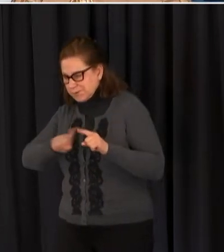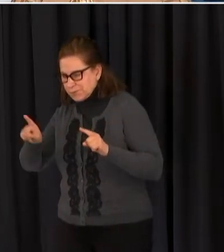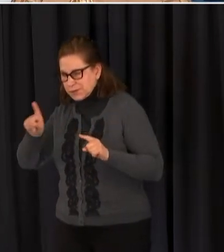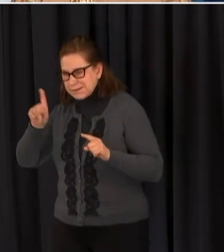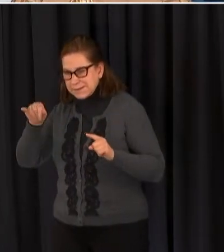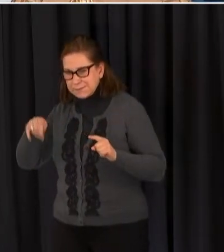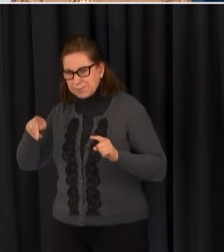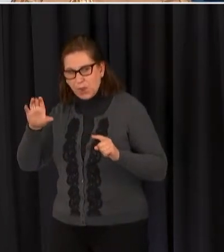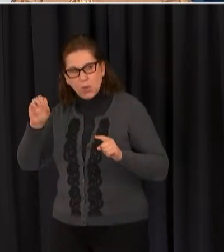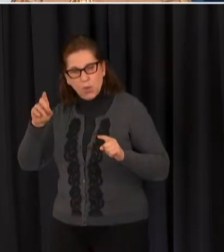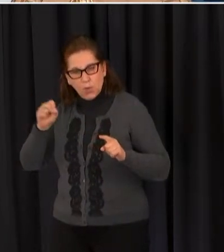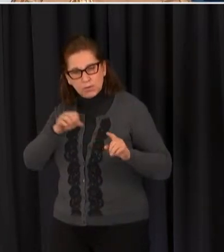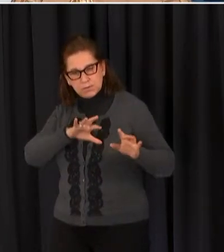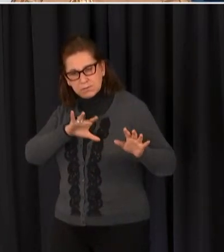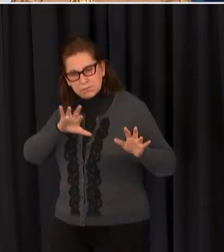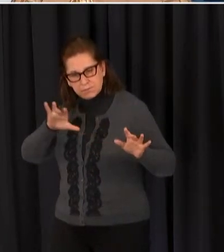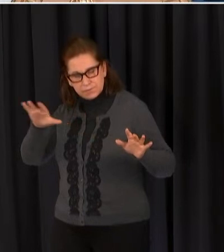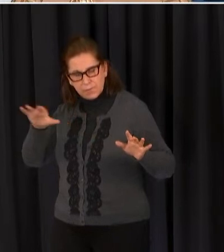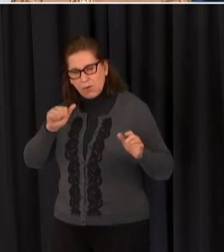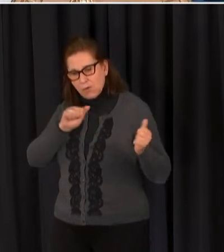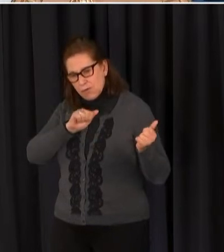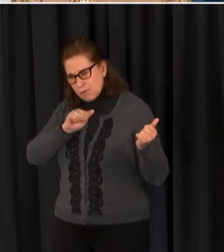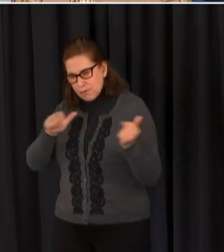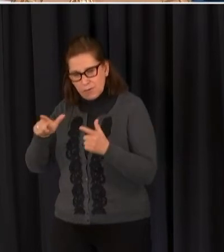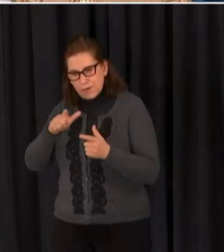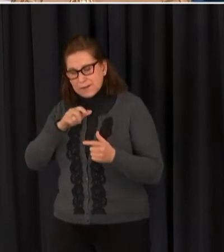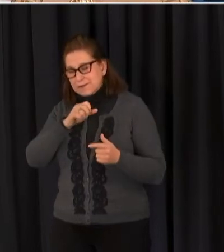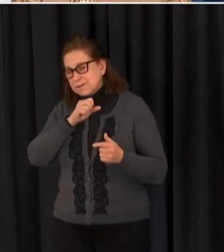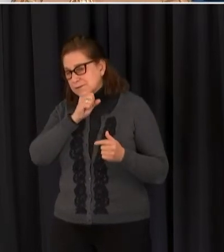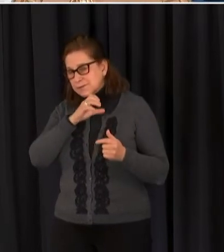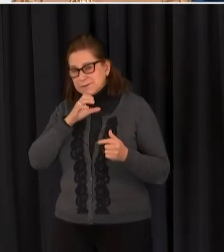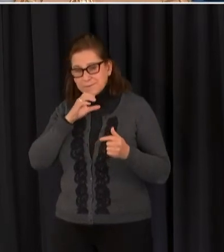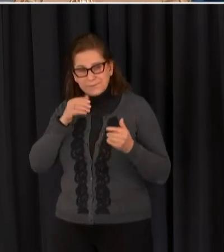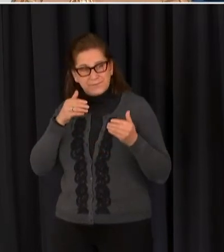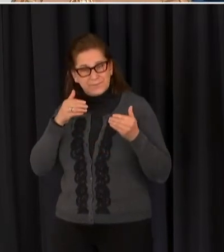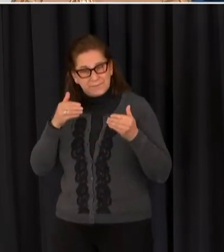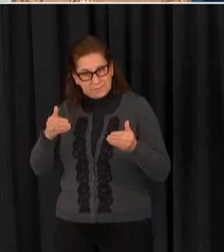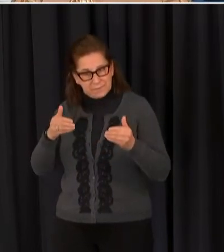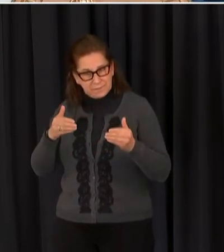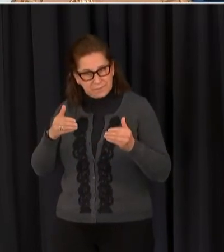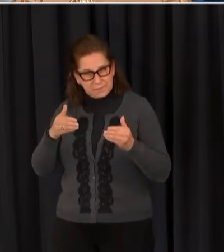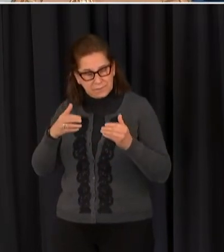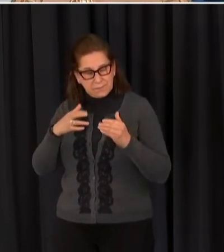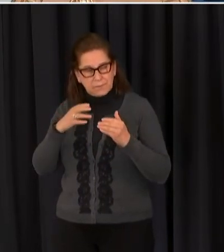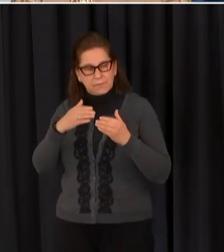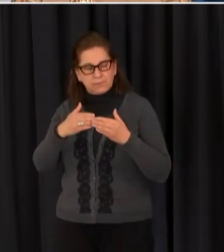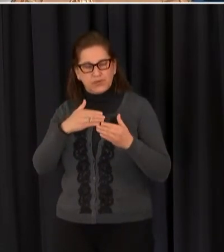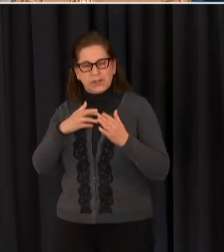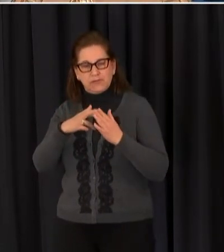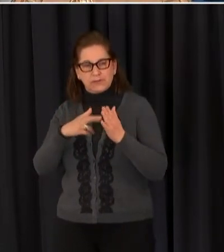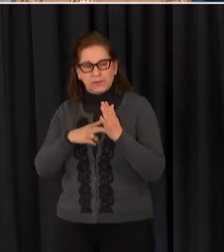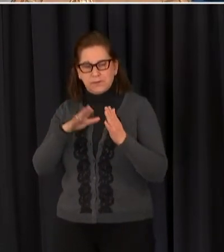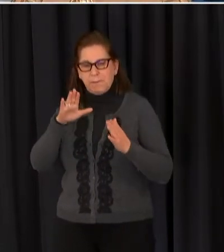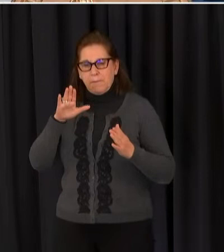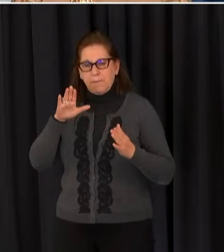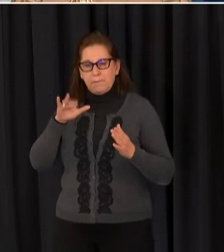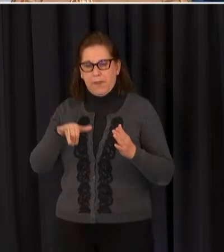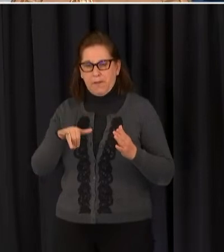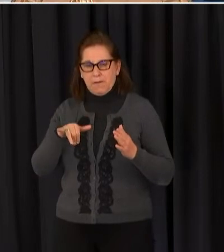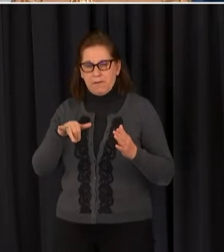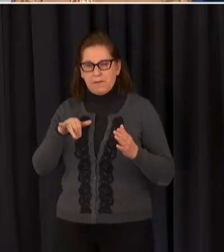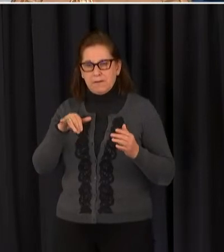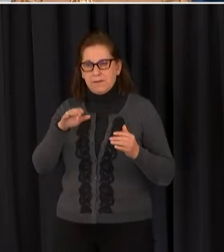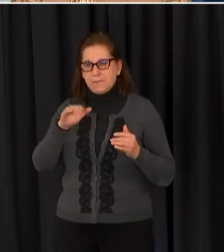by 11:59 p.m. on Thursday was offered an appointment. You can also see